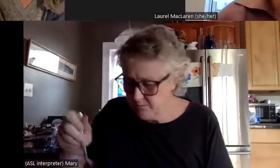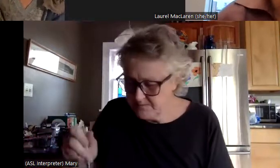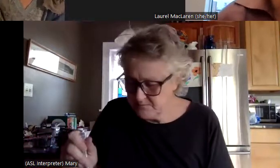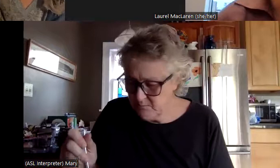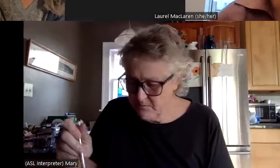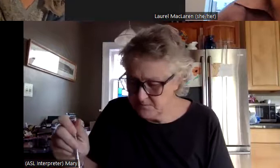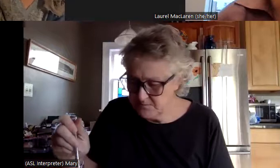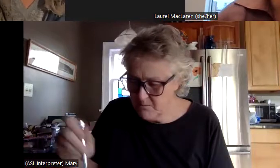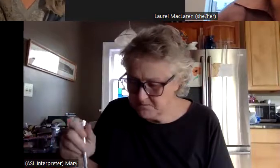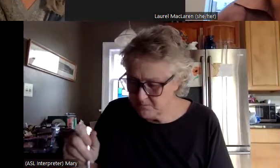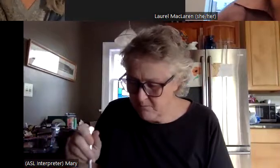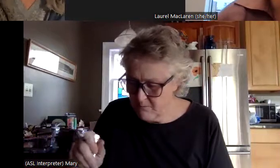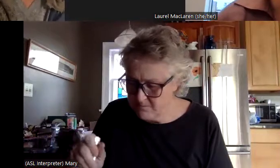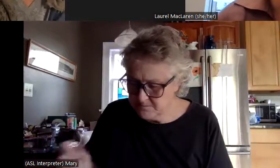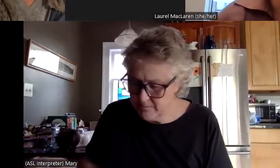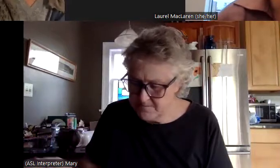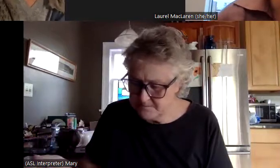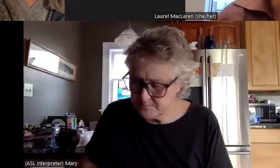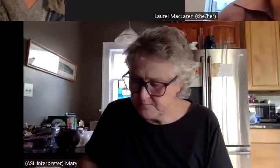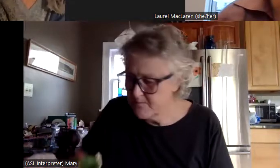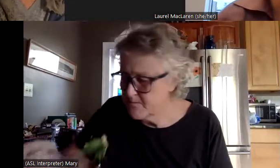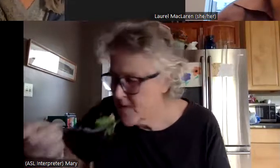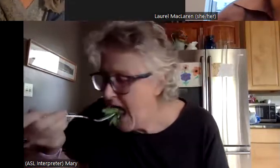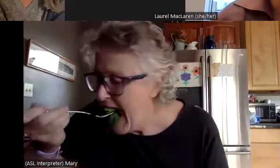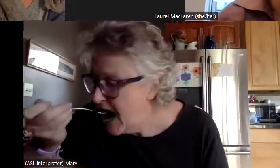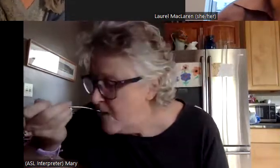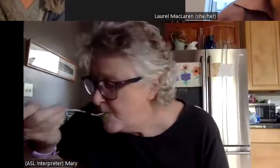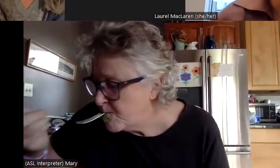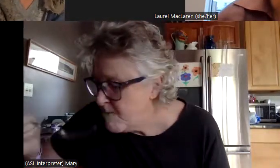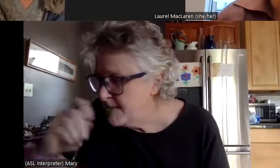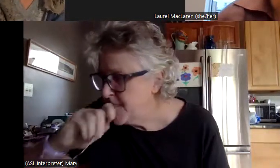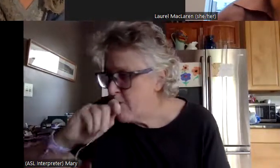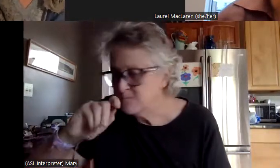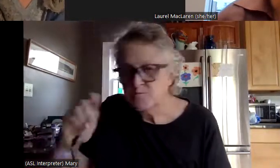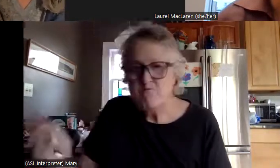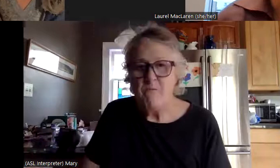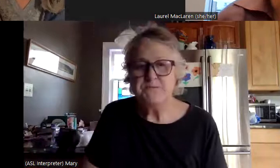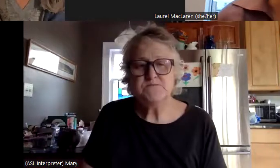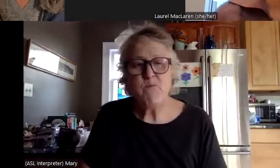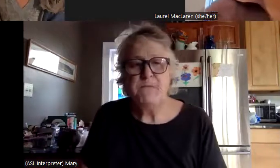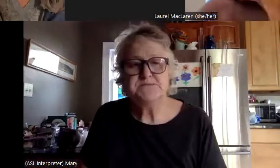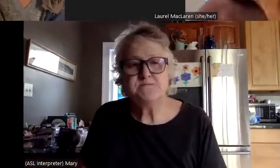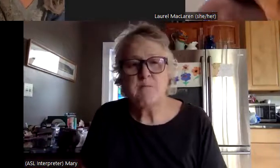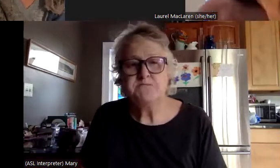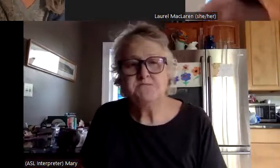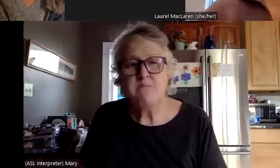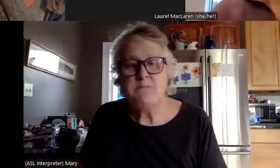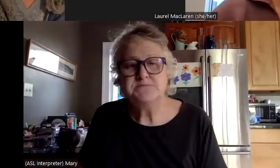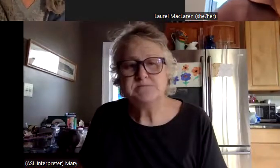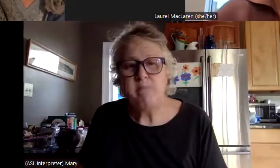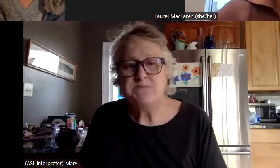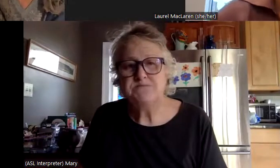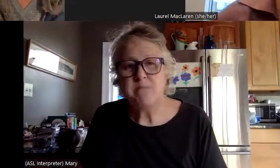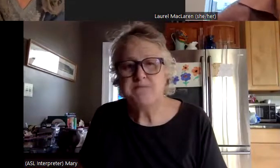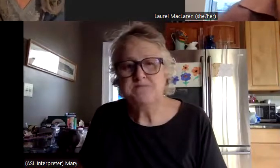When Peter was going through that shit in the hospital and in the nursing facility and stuff, I was just so petrified. I couldn't think about it or talk about it.